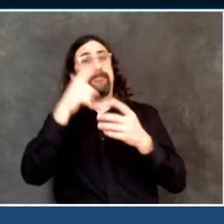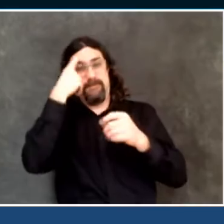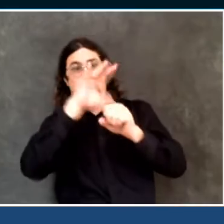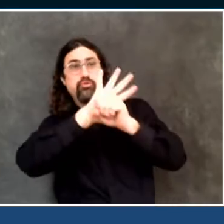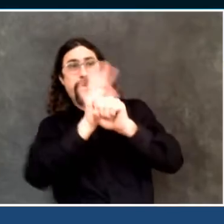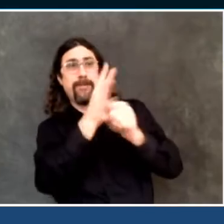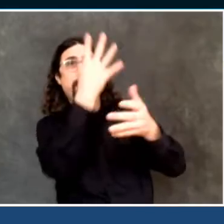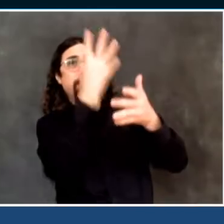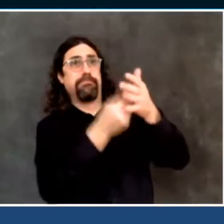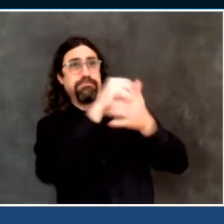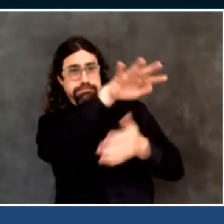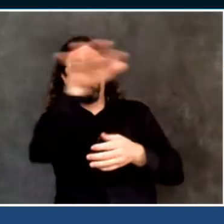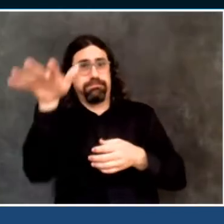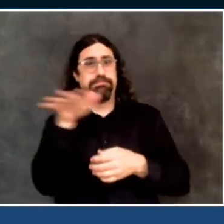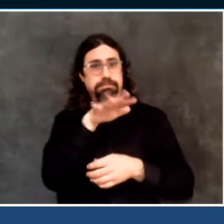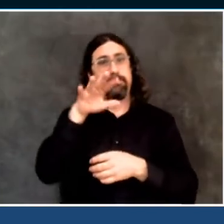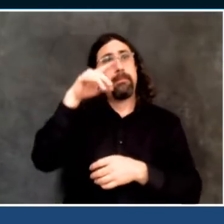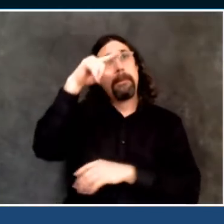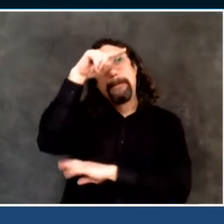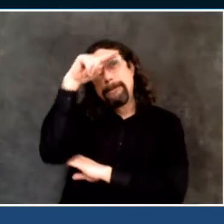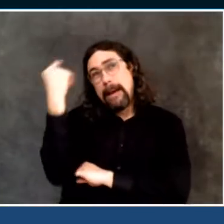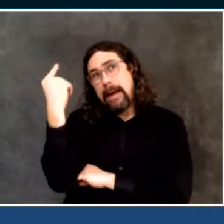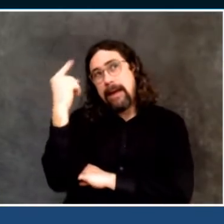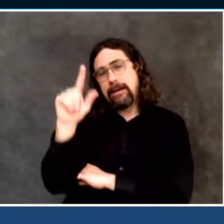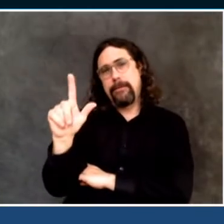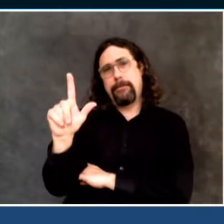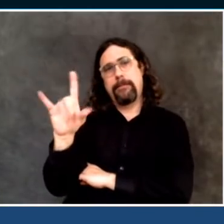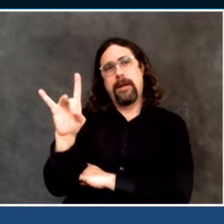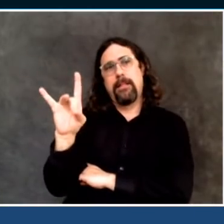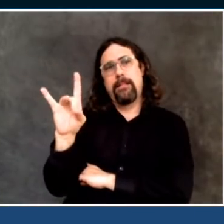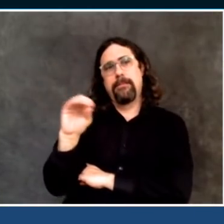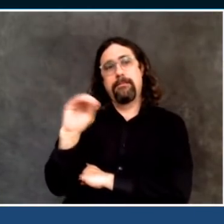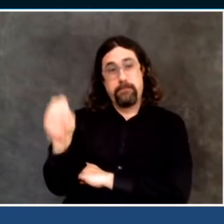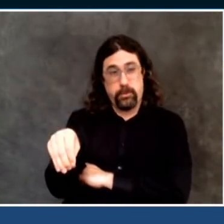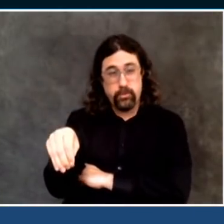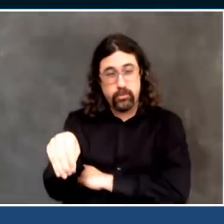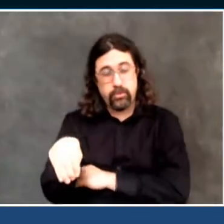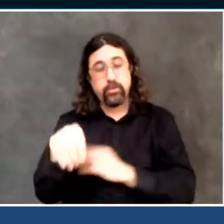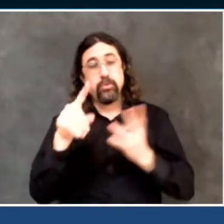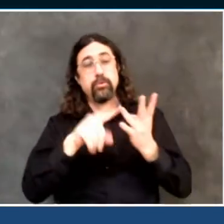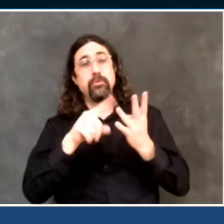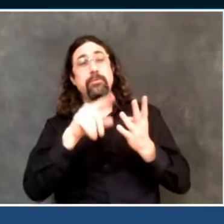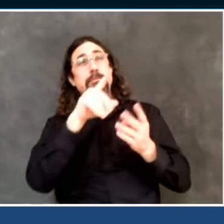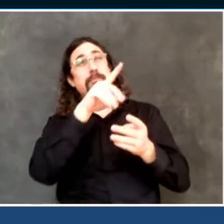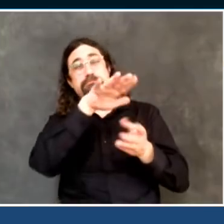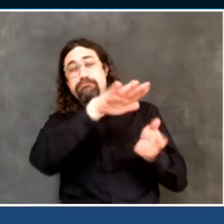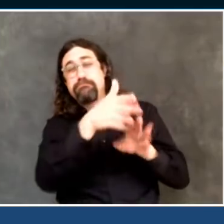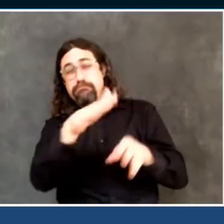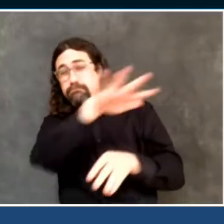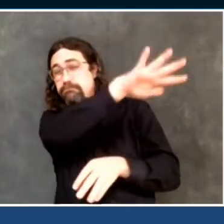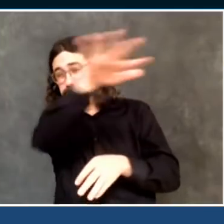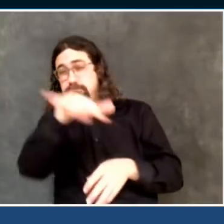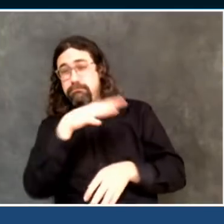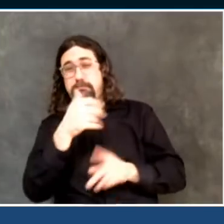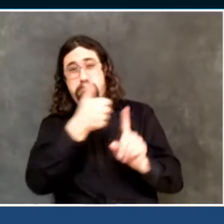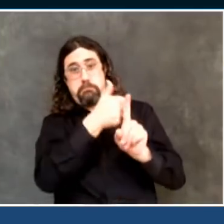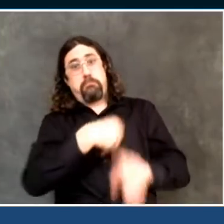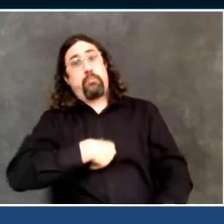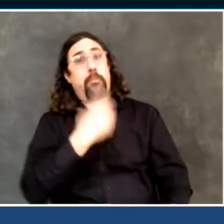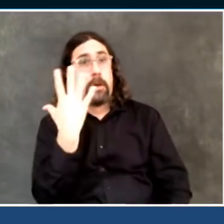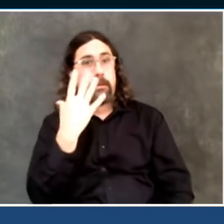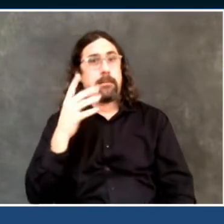deaths, compared to about 32% of the overall population. The Asian community, 7% of the deaths, compared to